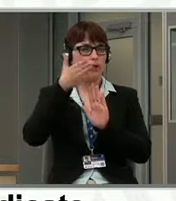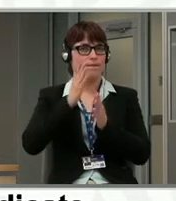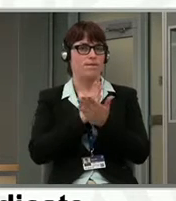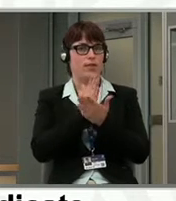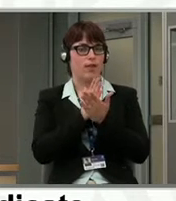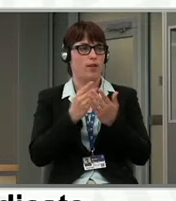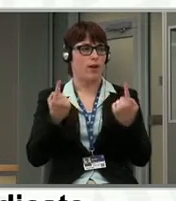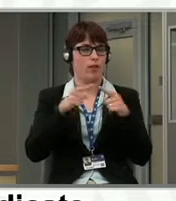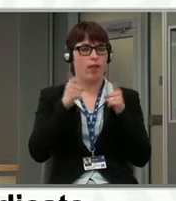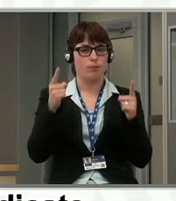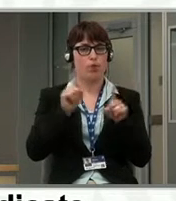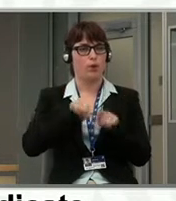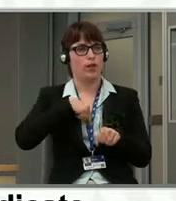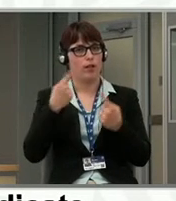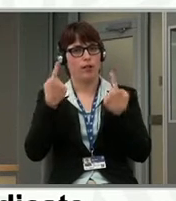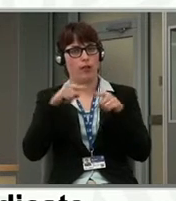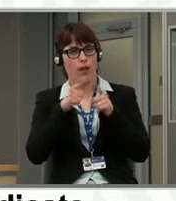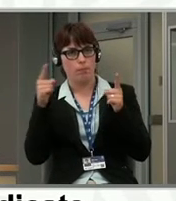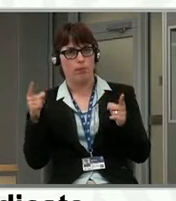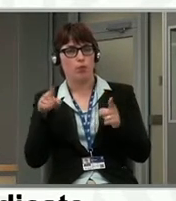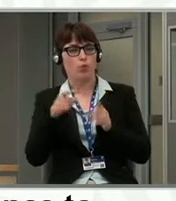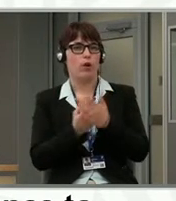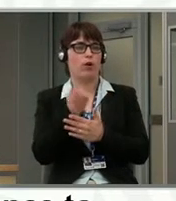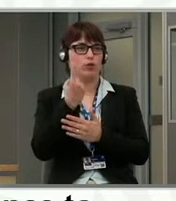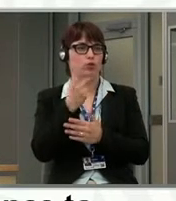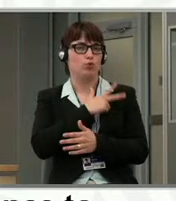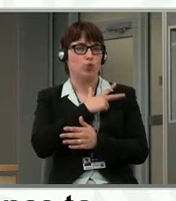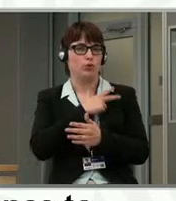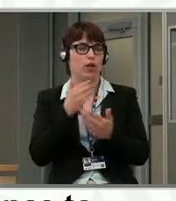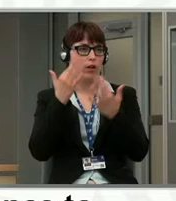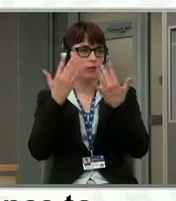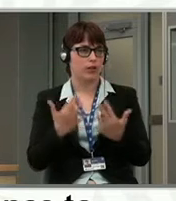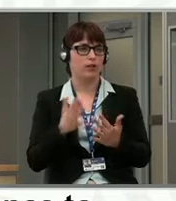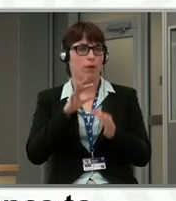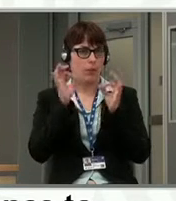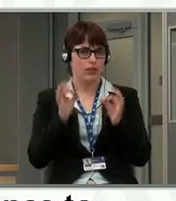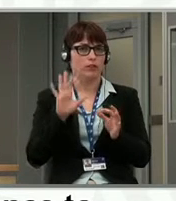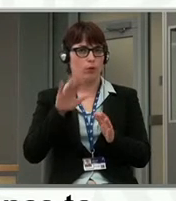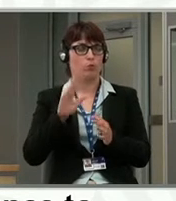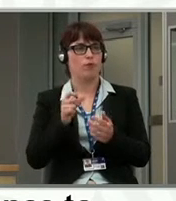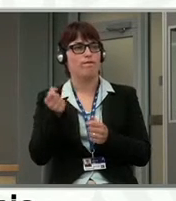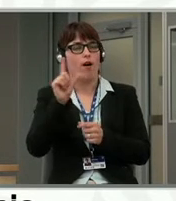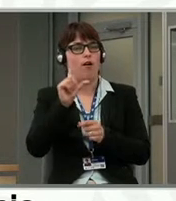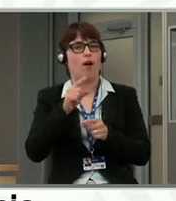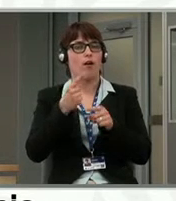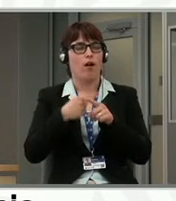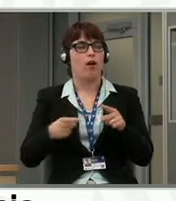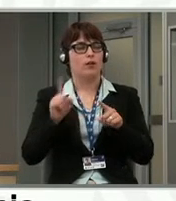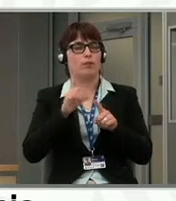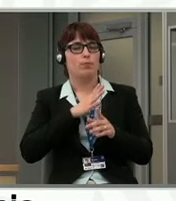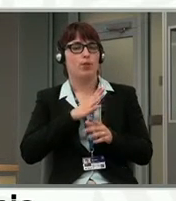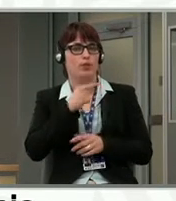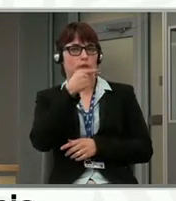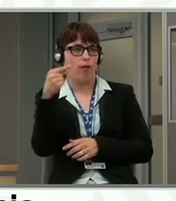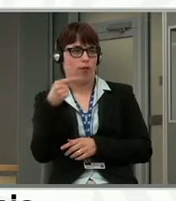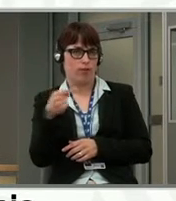great significance to ensure medium and long-term economic growth, their social consequences in the short